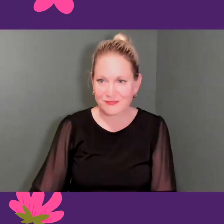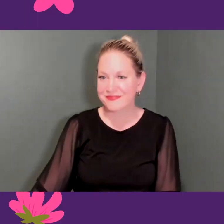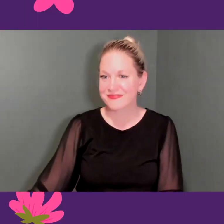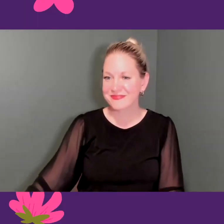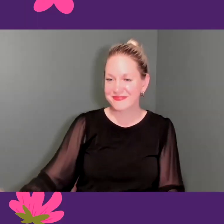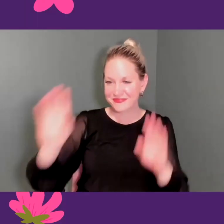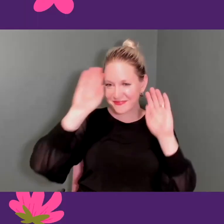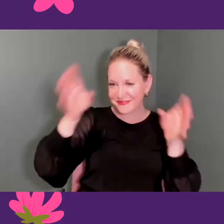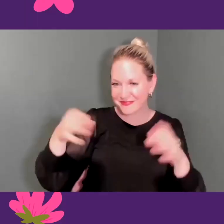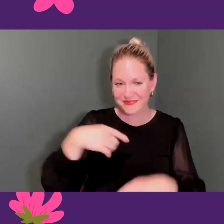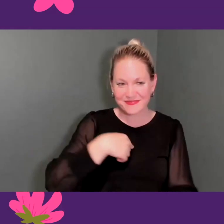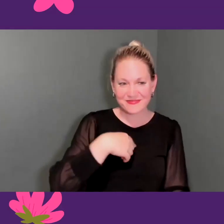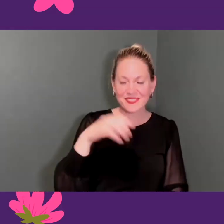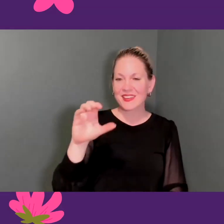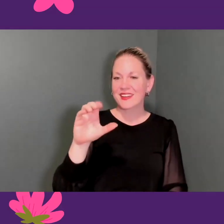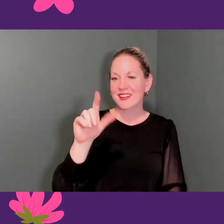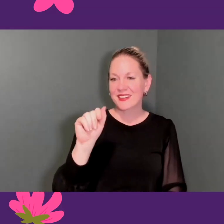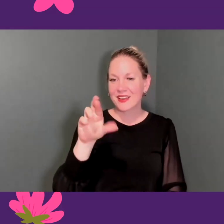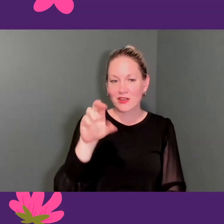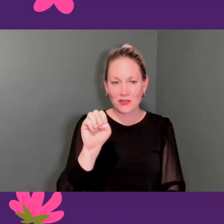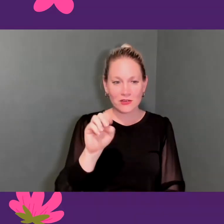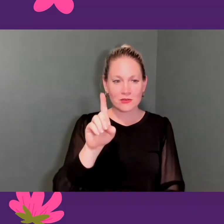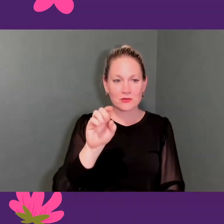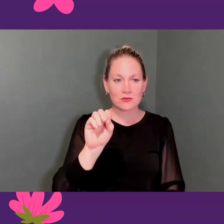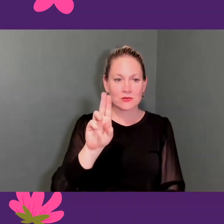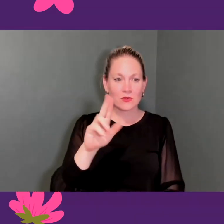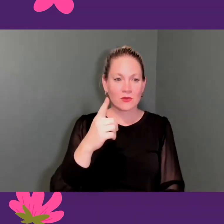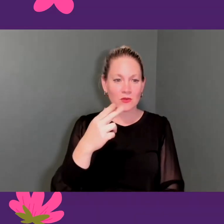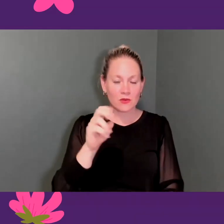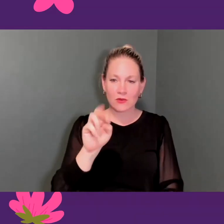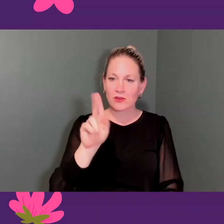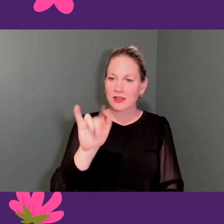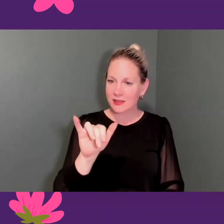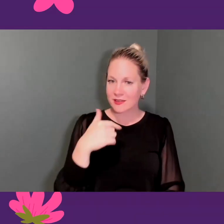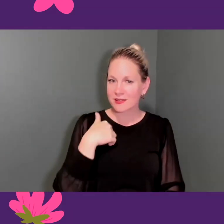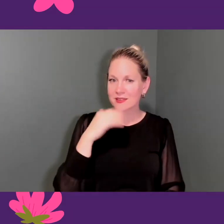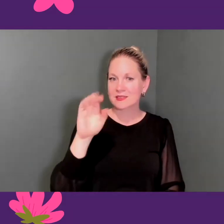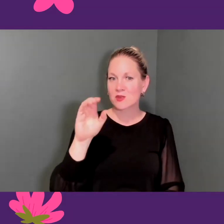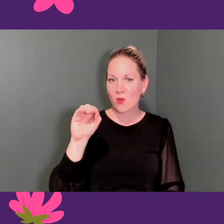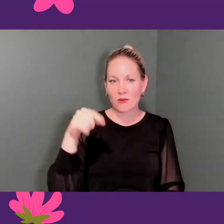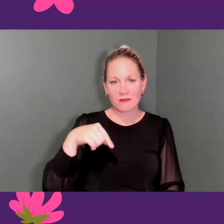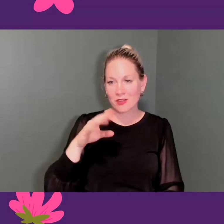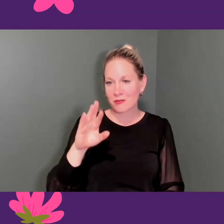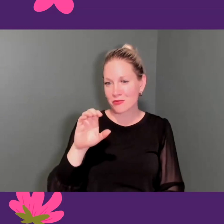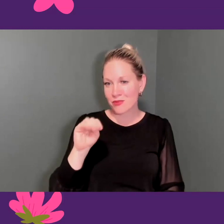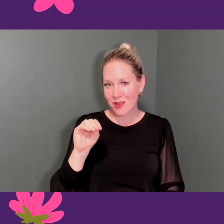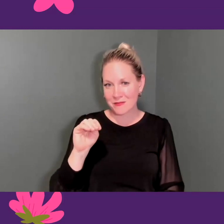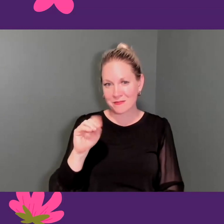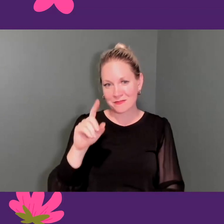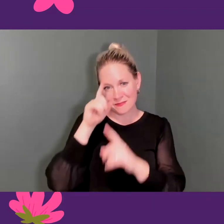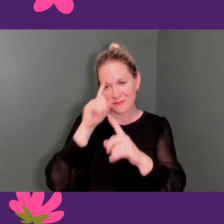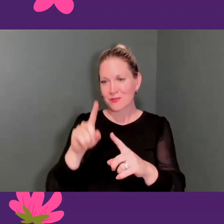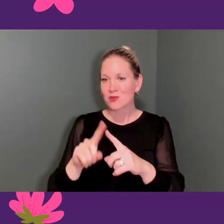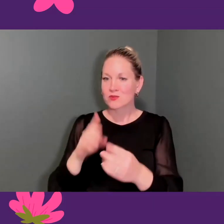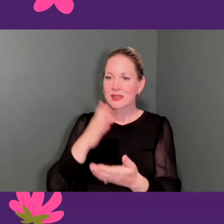Hi, I'm Claire Doherty, CEO of Brem Foundation to Defeat Breast Cancer. We're so thrilled to see all of you here with